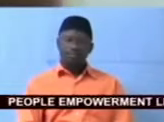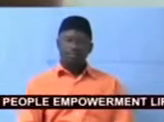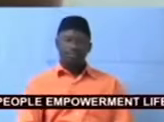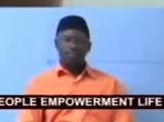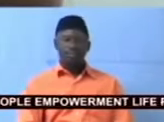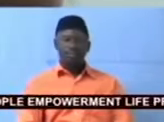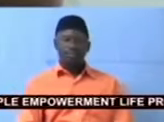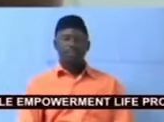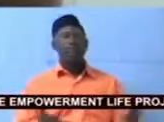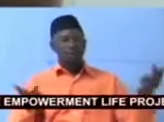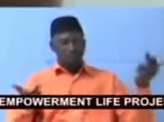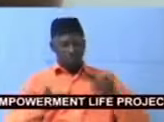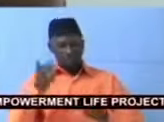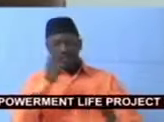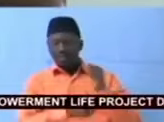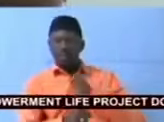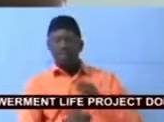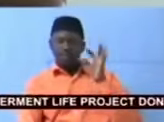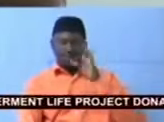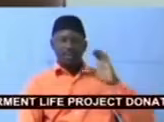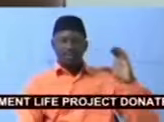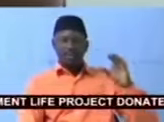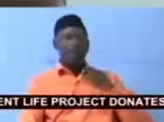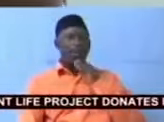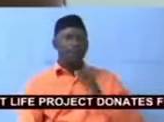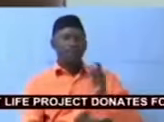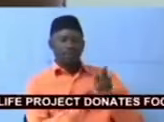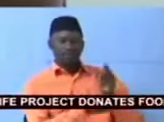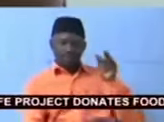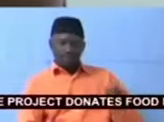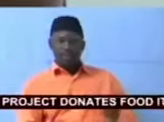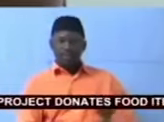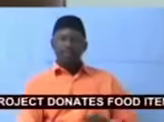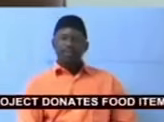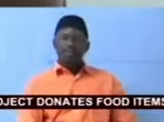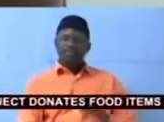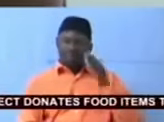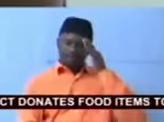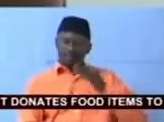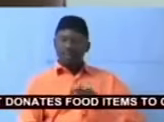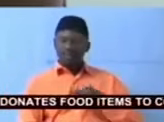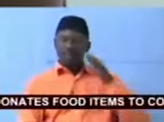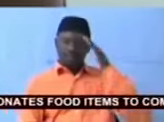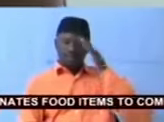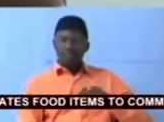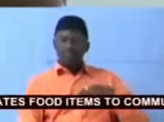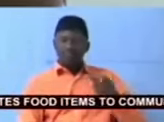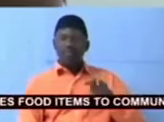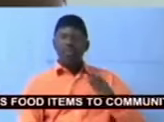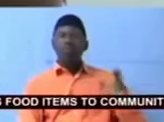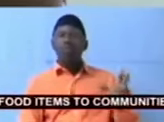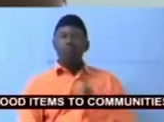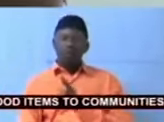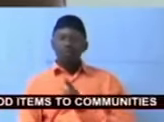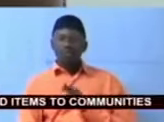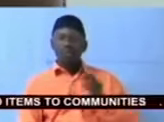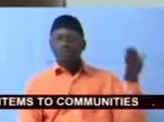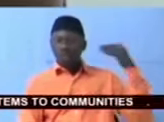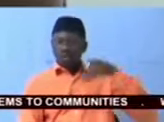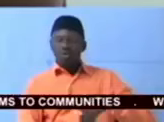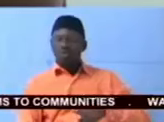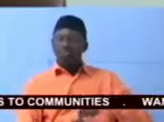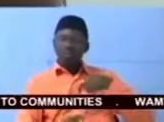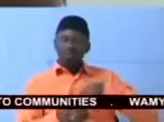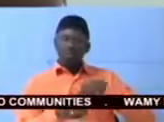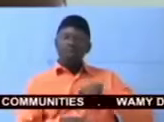Welcome again to the TRRC, Mr. Witness. Thank you so much. And thank you very much for your willingness to come and testify before this commission today. Sede bi ñung la